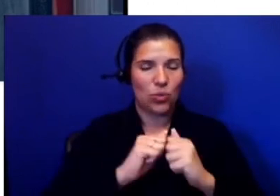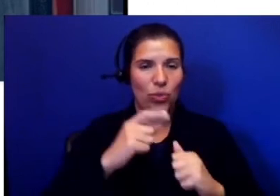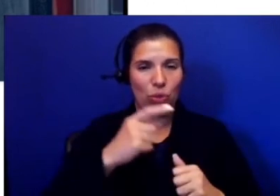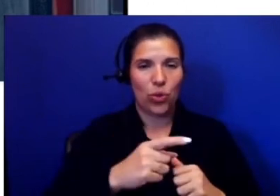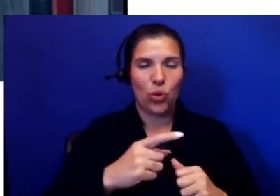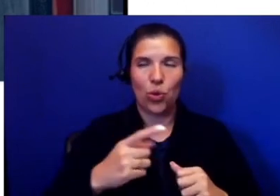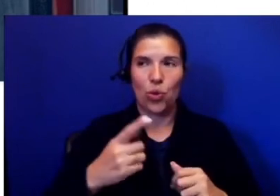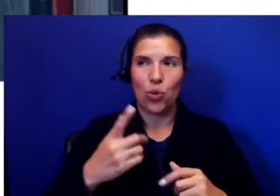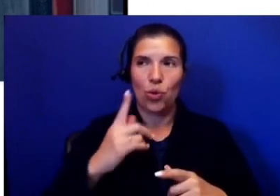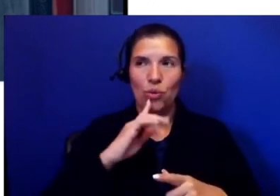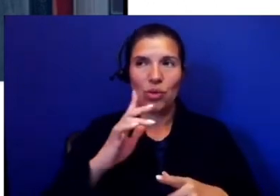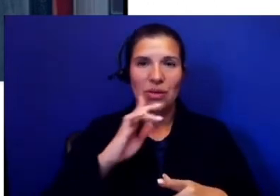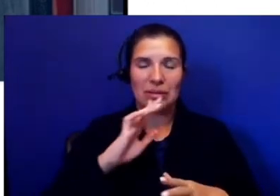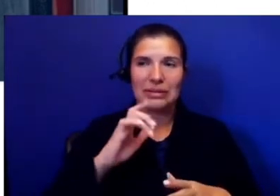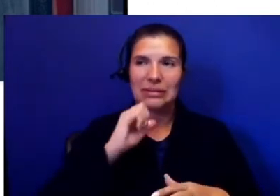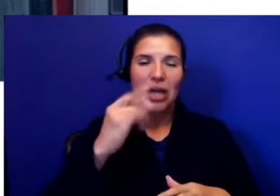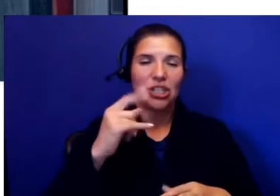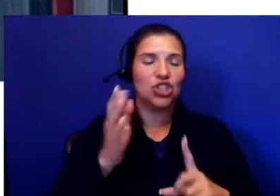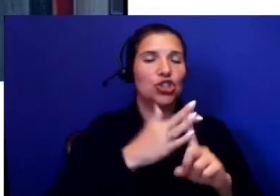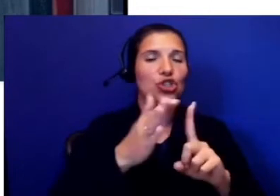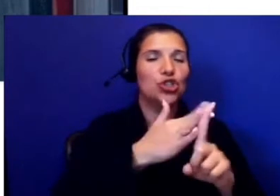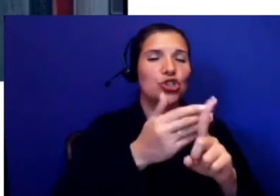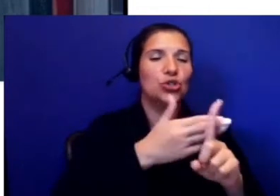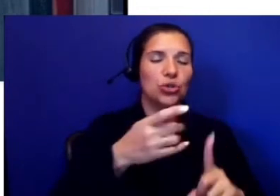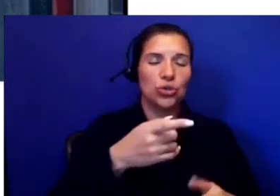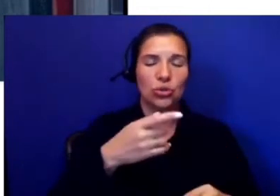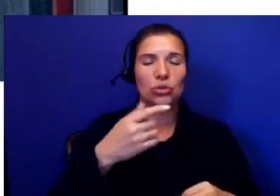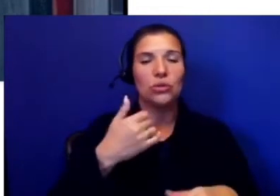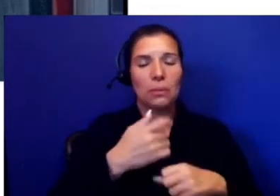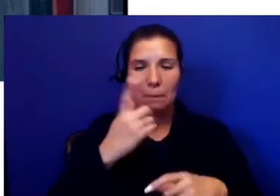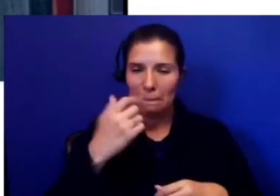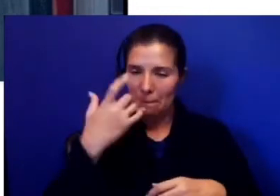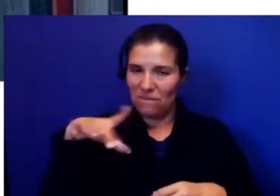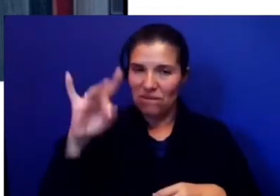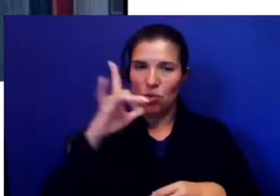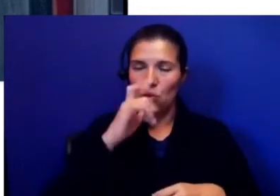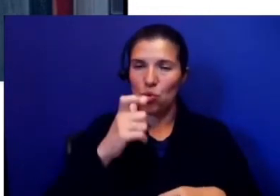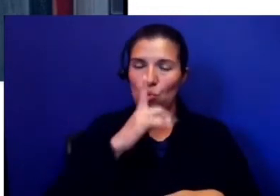kind of gassing you up, but find those people who will be your true